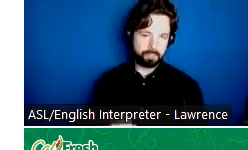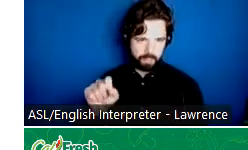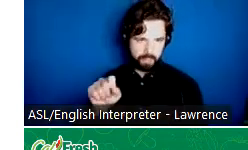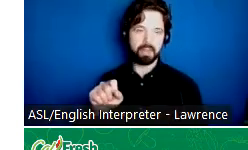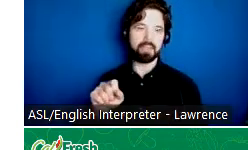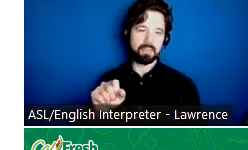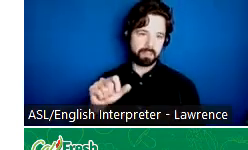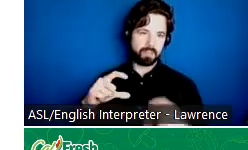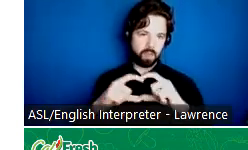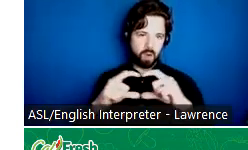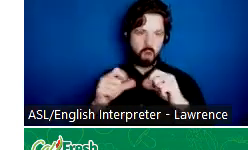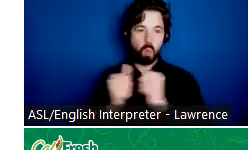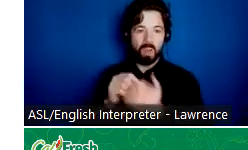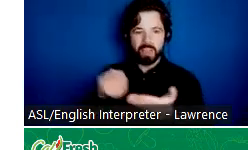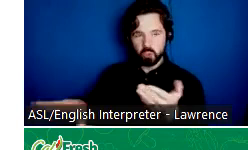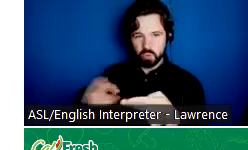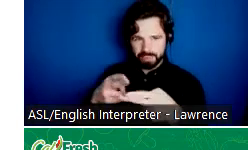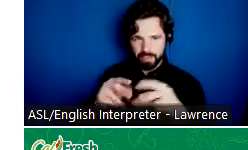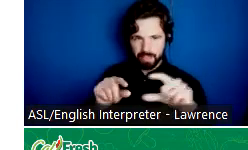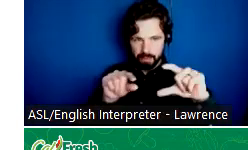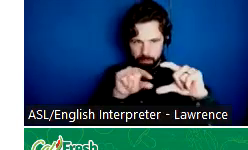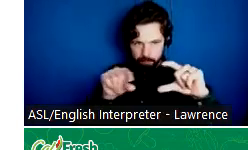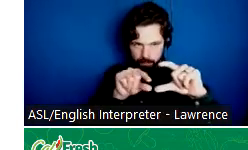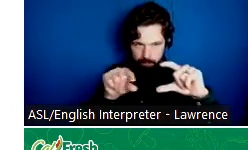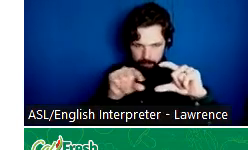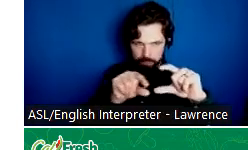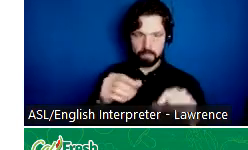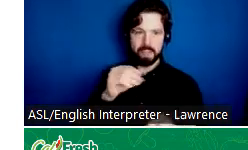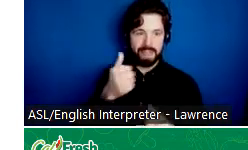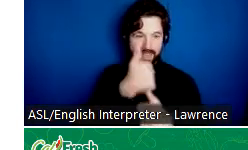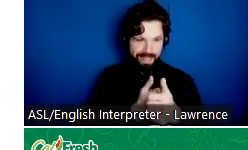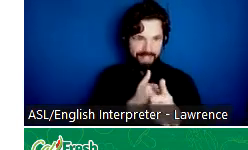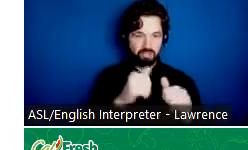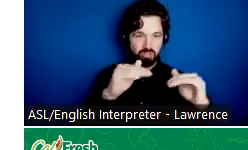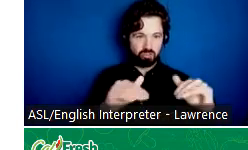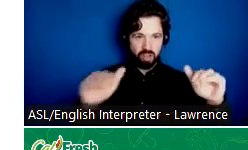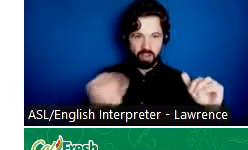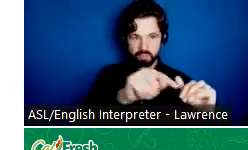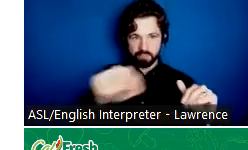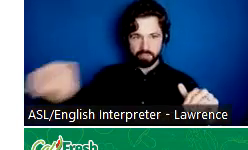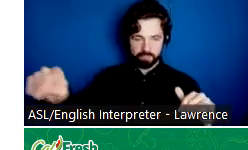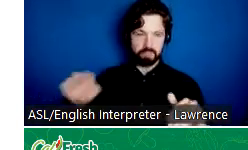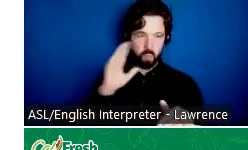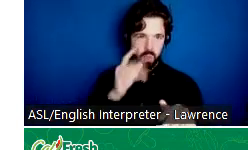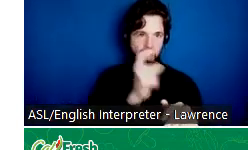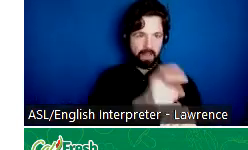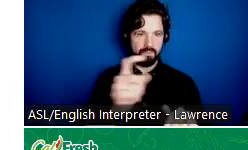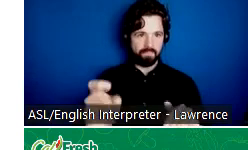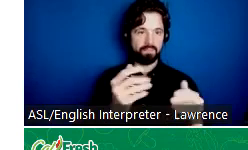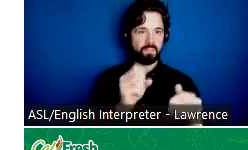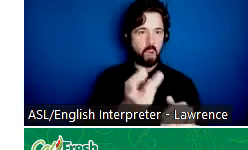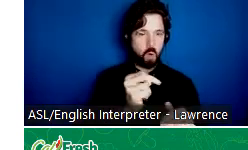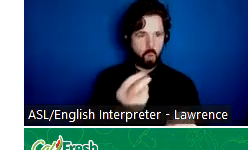be issued under the child's name, and each child will receive an S-EBT card if there are multiple children in the